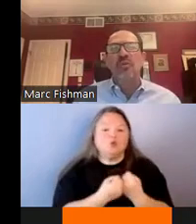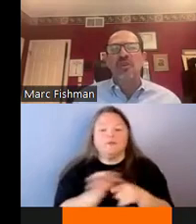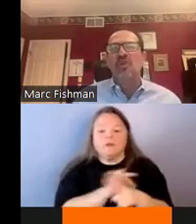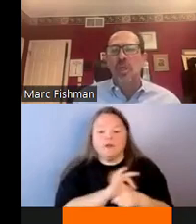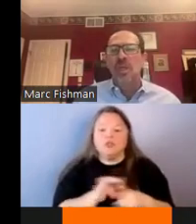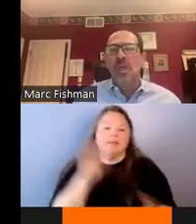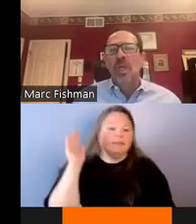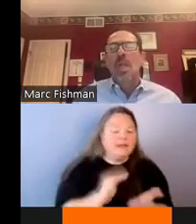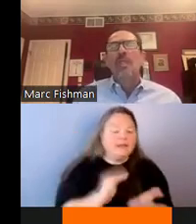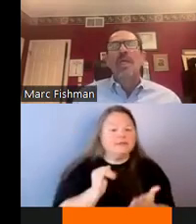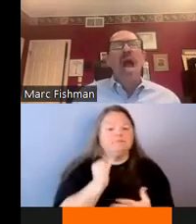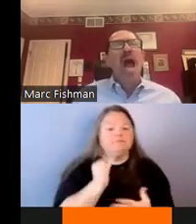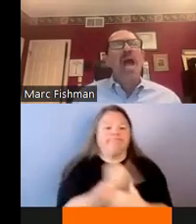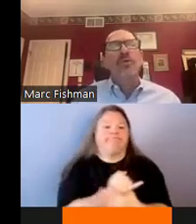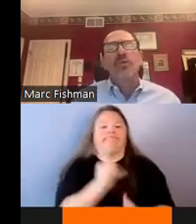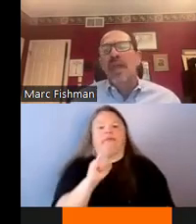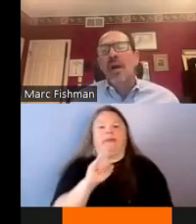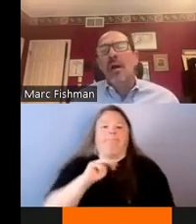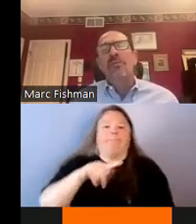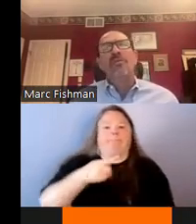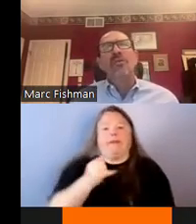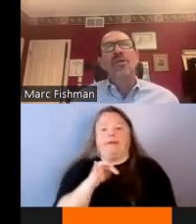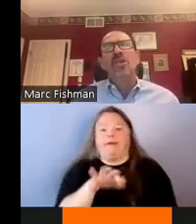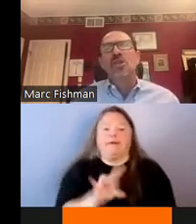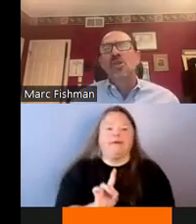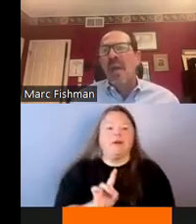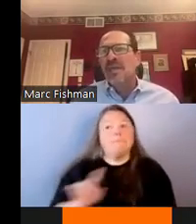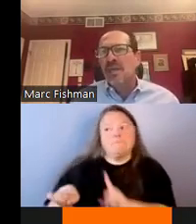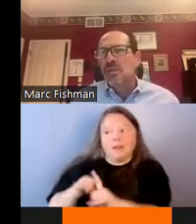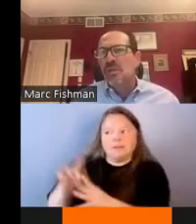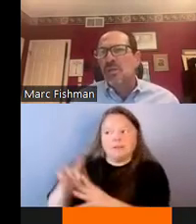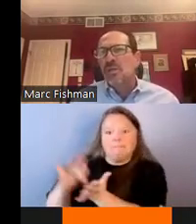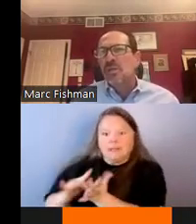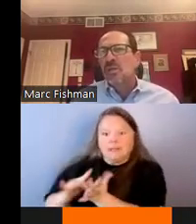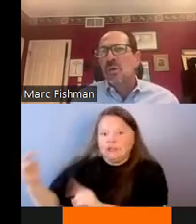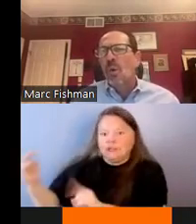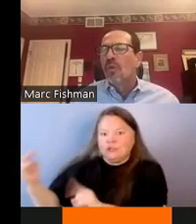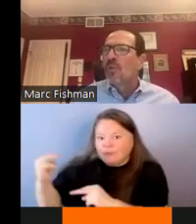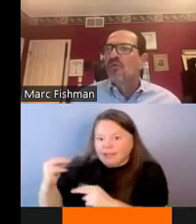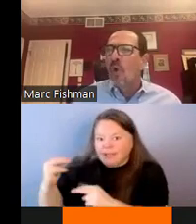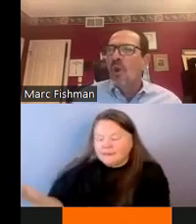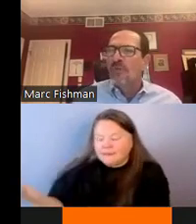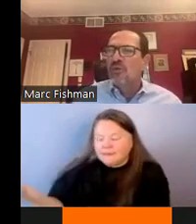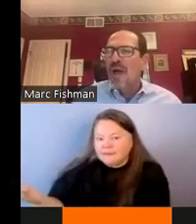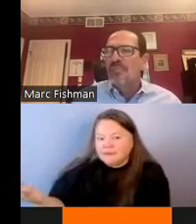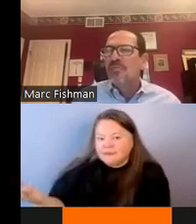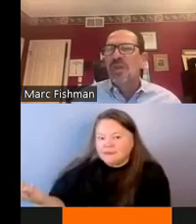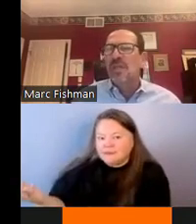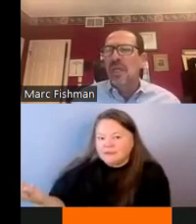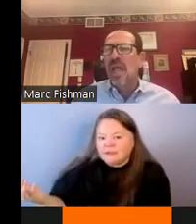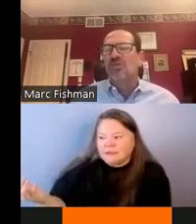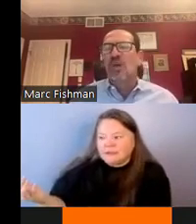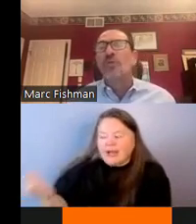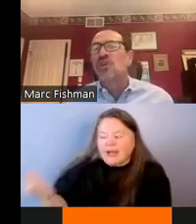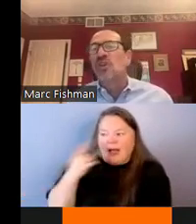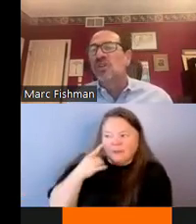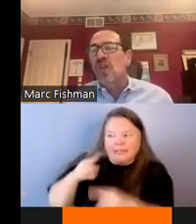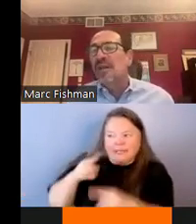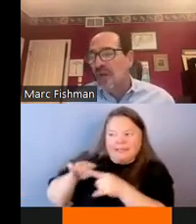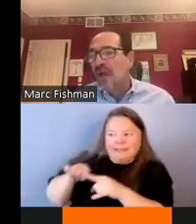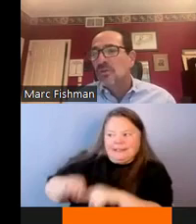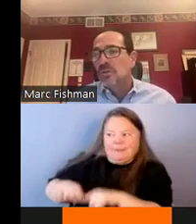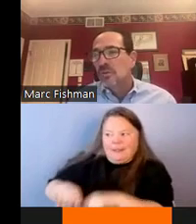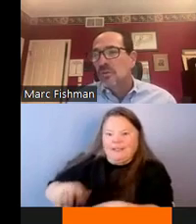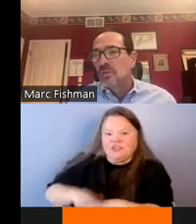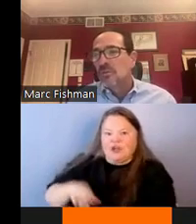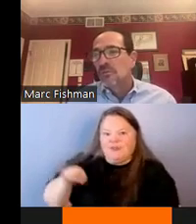medical supervision, then I would think of the dependence or the withdrawal if you stop them suddenly as unfortunate